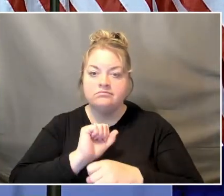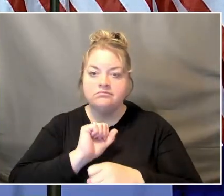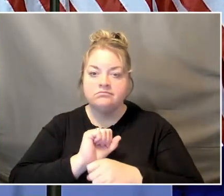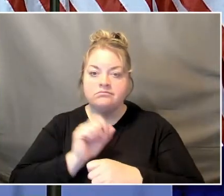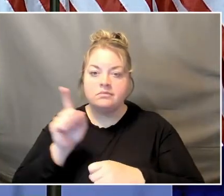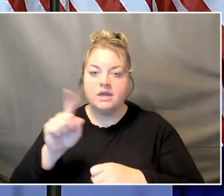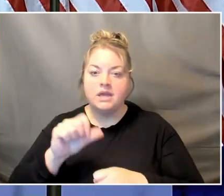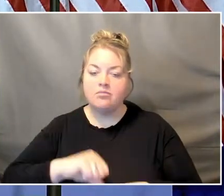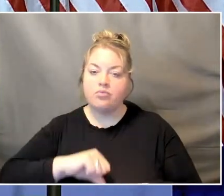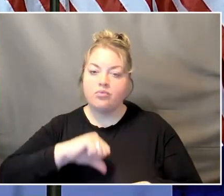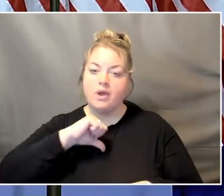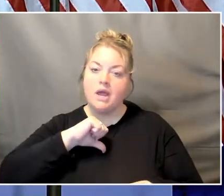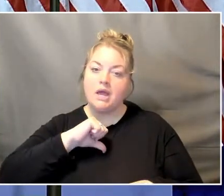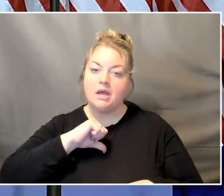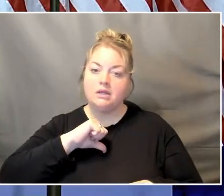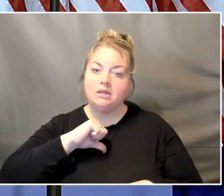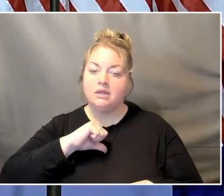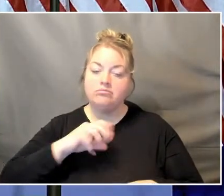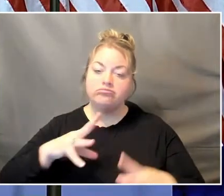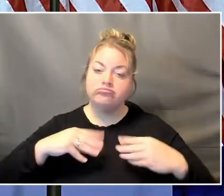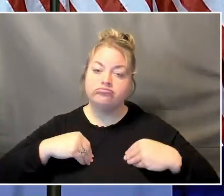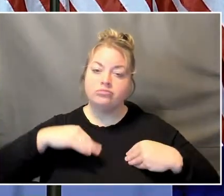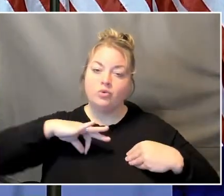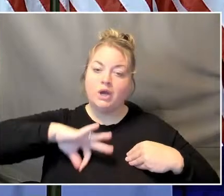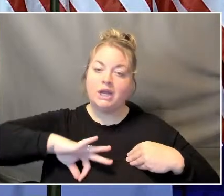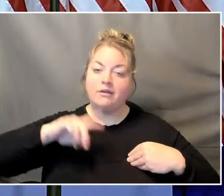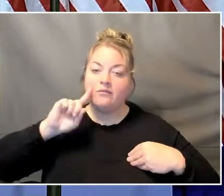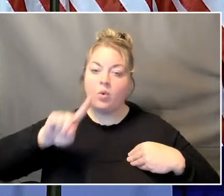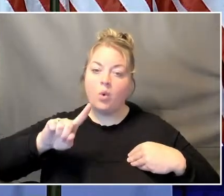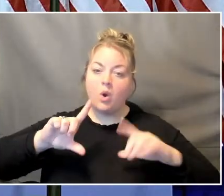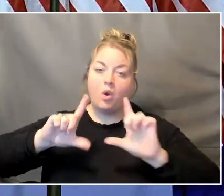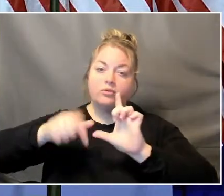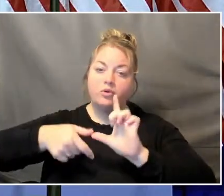proudly takes credit for overturning Roe.